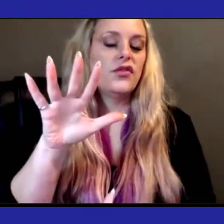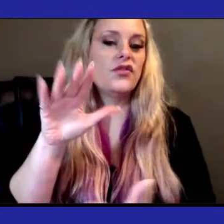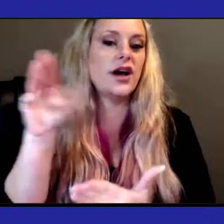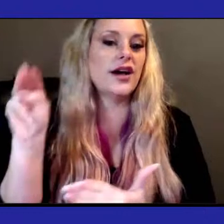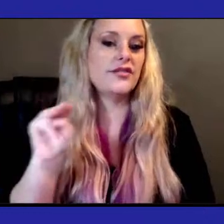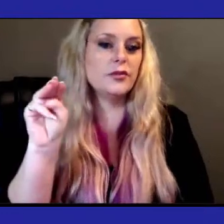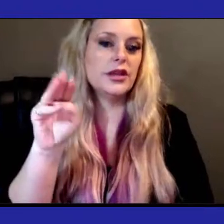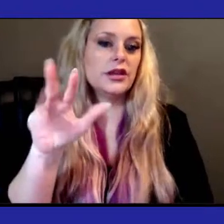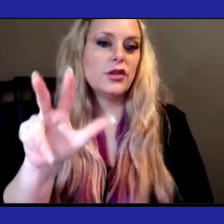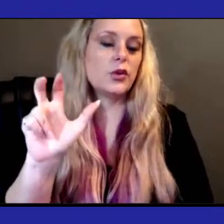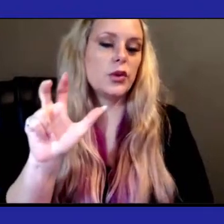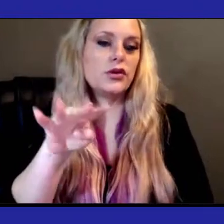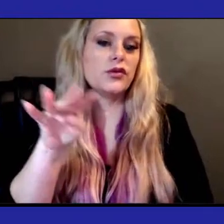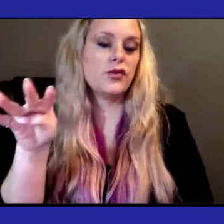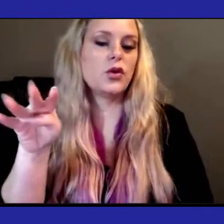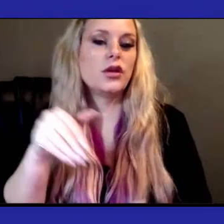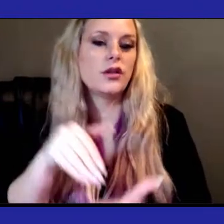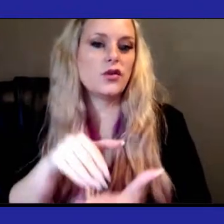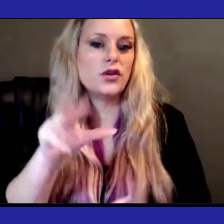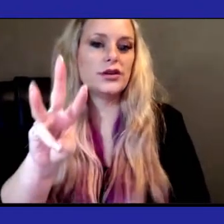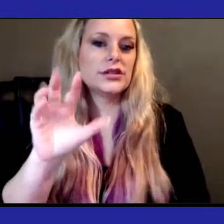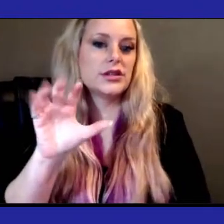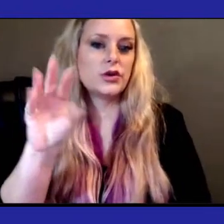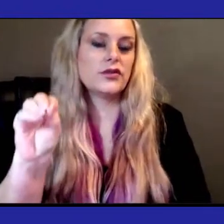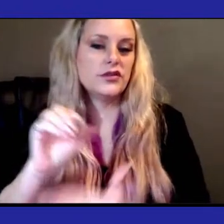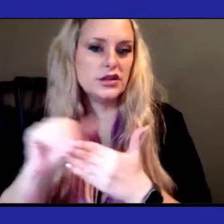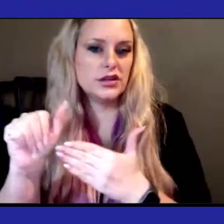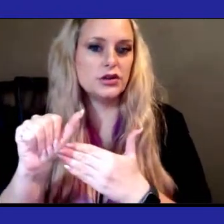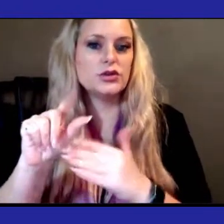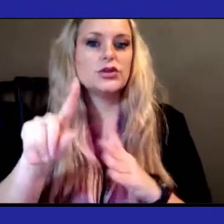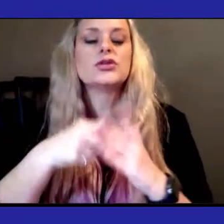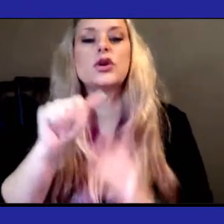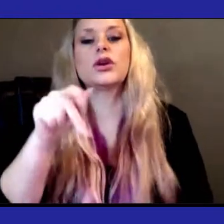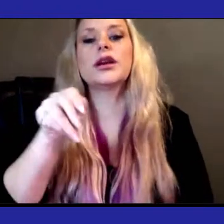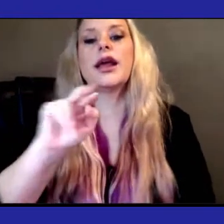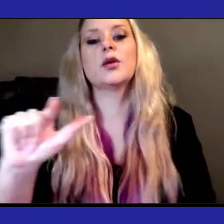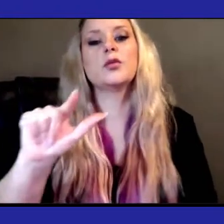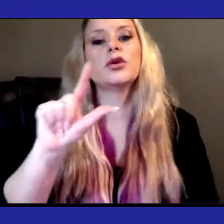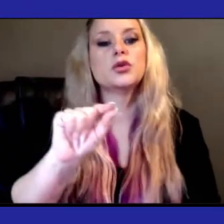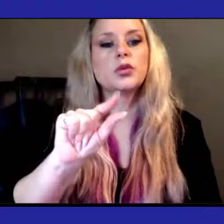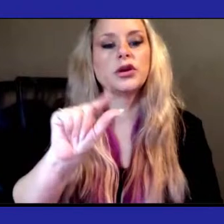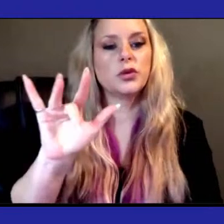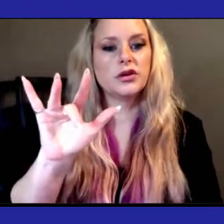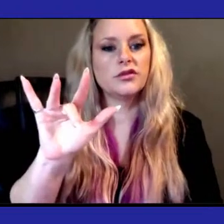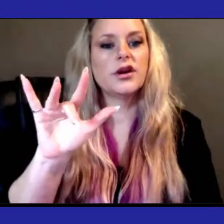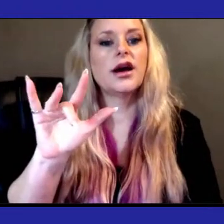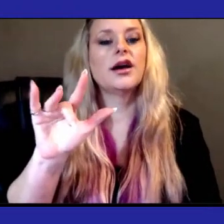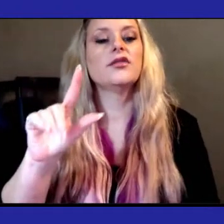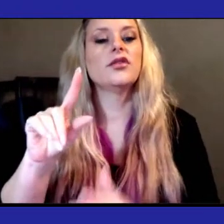$5,344,650 starting in April 2025 with a term of 3 years with 2 one-year options.